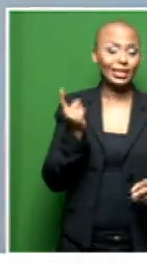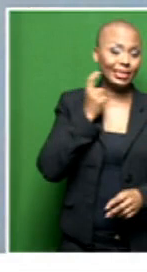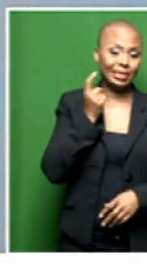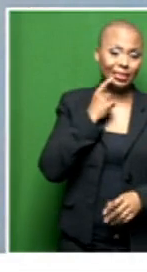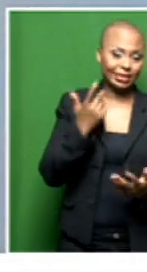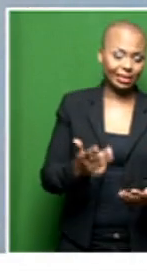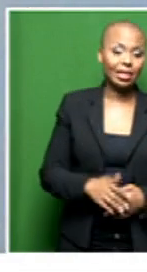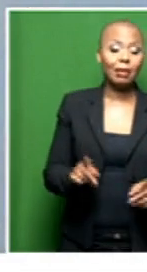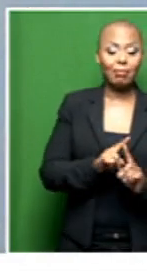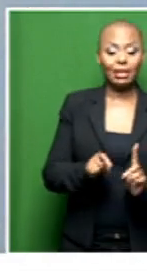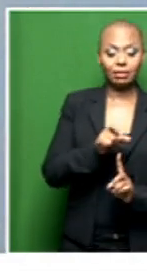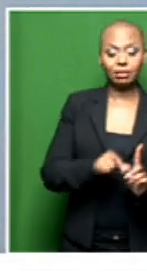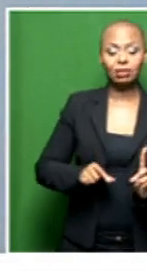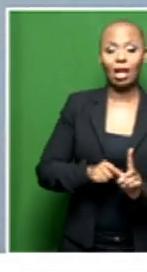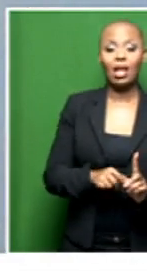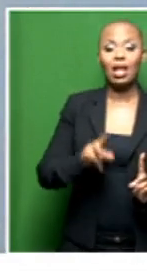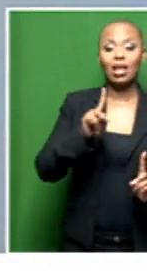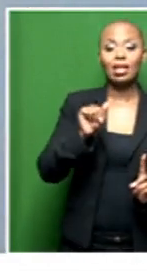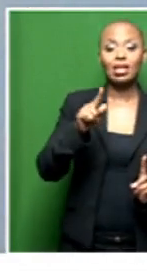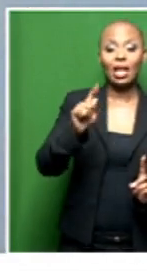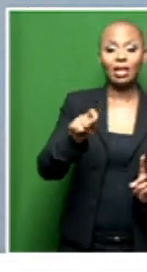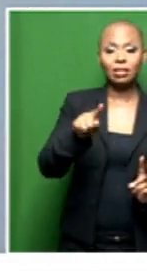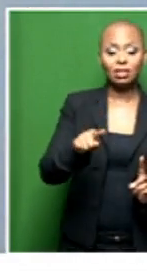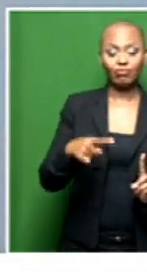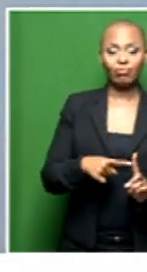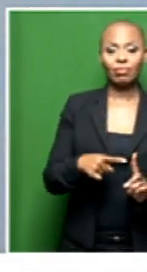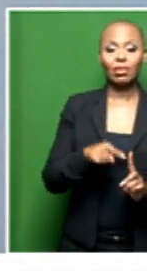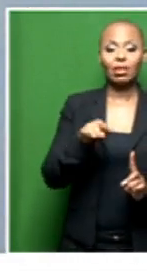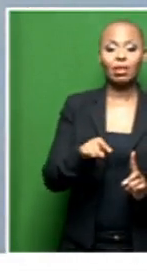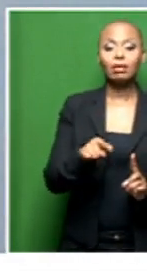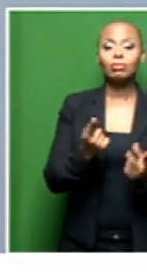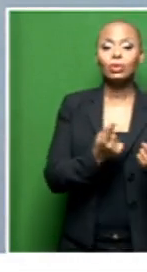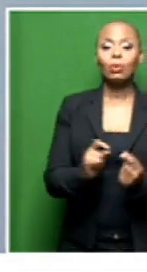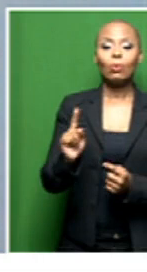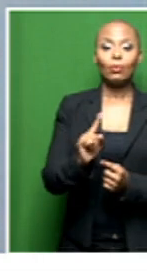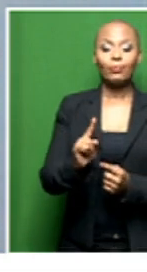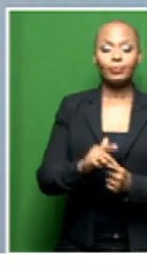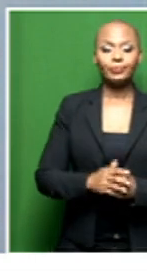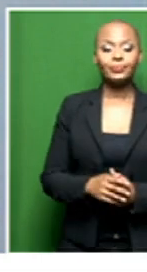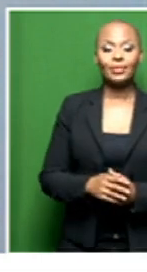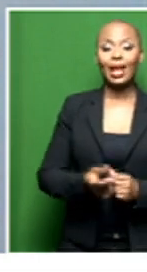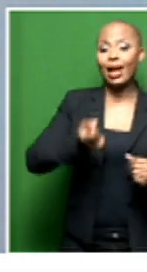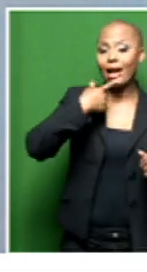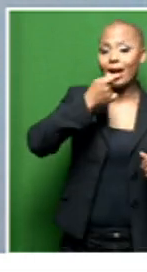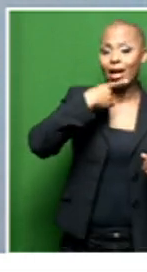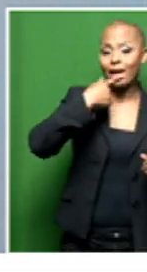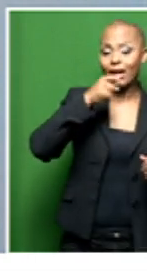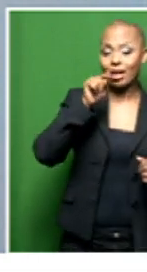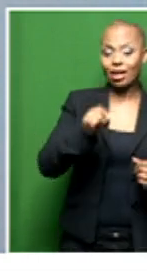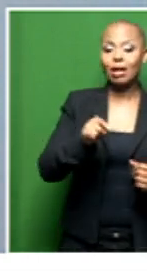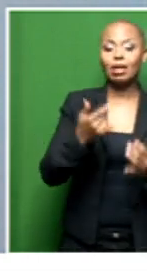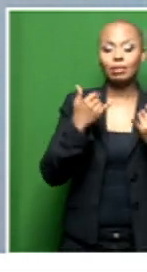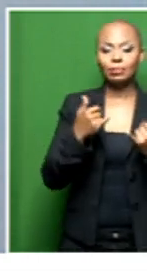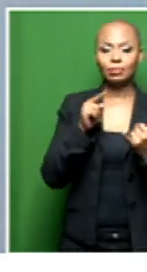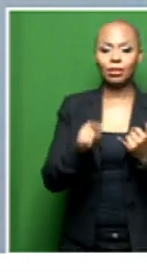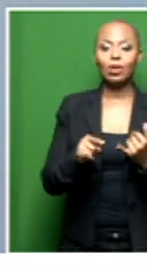But Kat in the book, so soon enough, she the drugs that she's able to get on